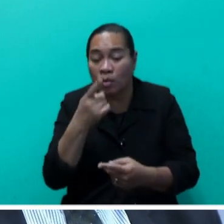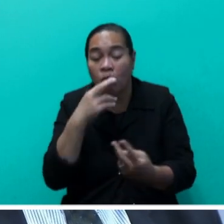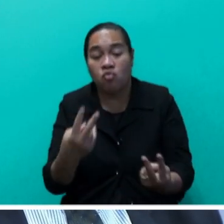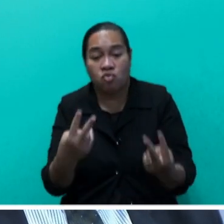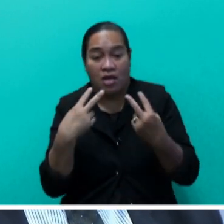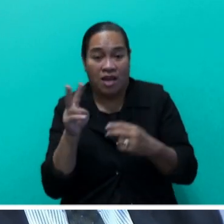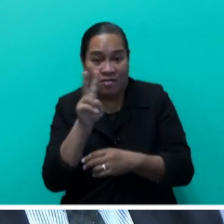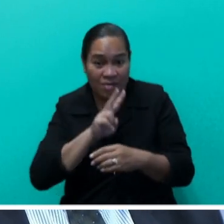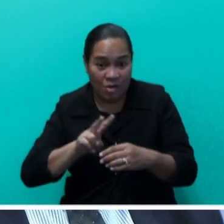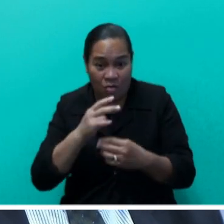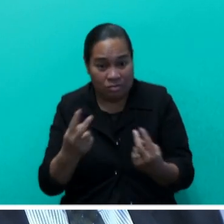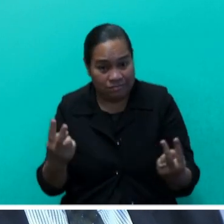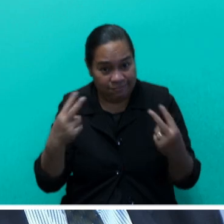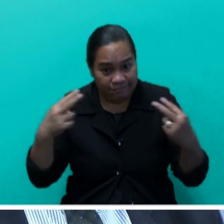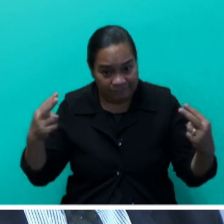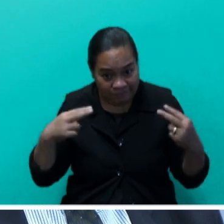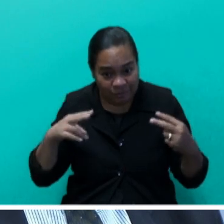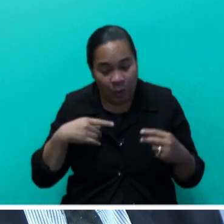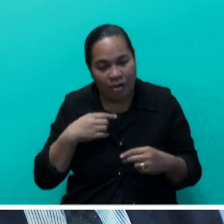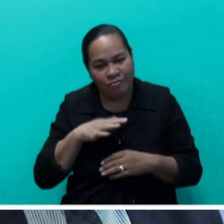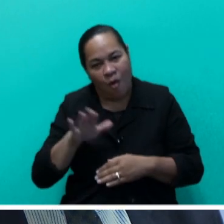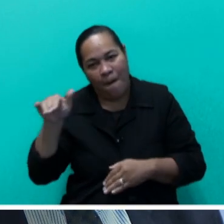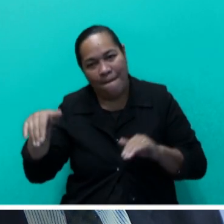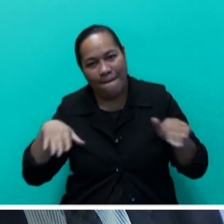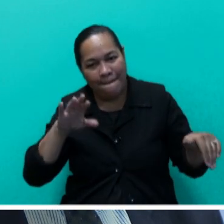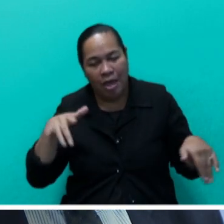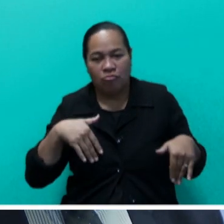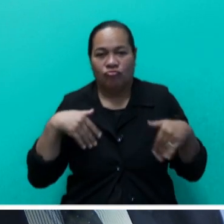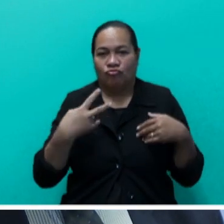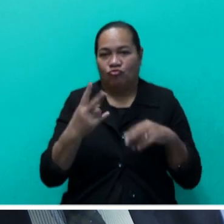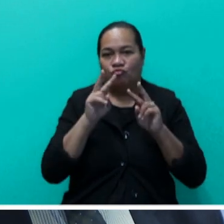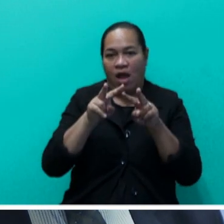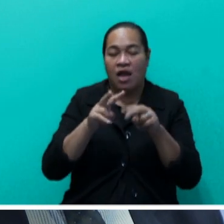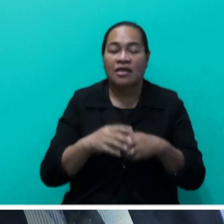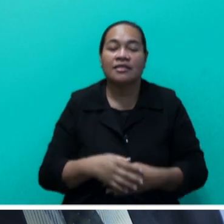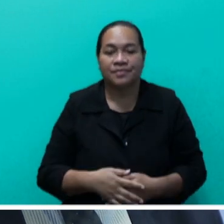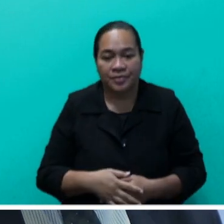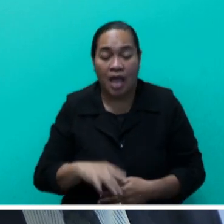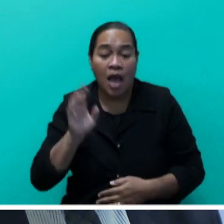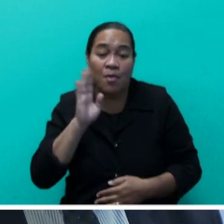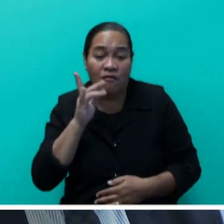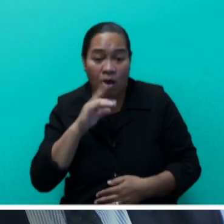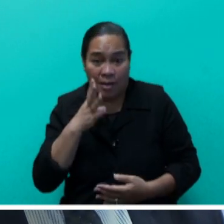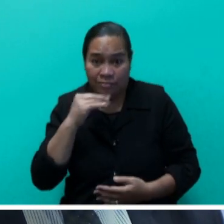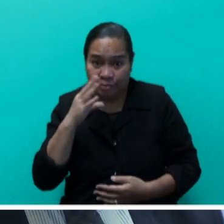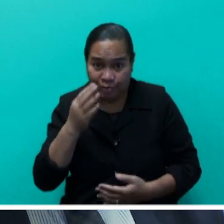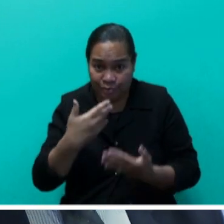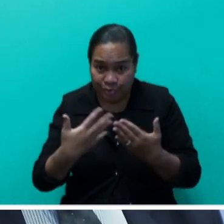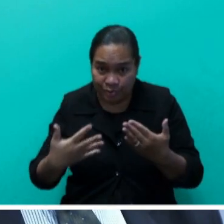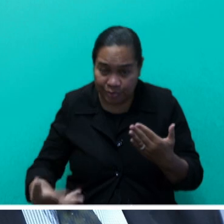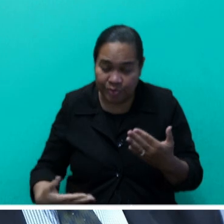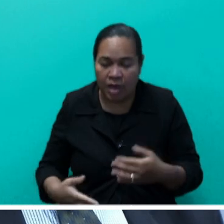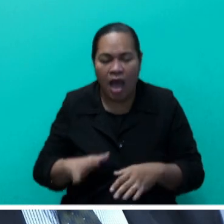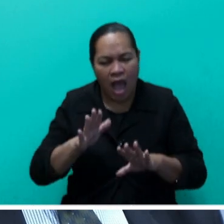broadcast live from their comfort zones. Honourable Speaker, before I move on to my statement,